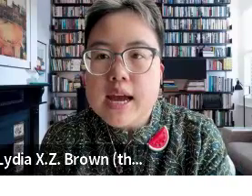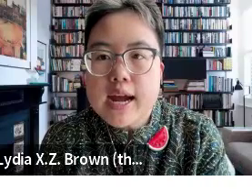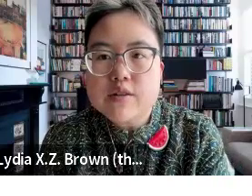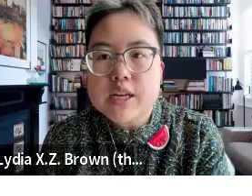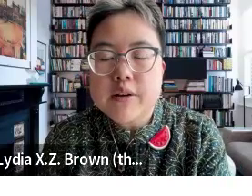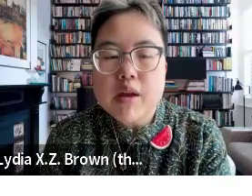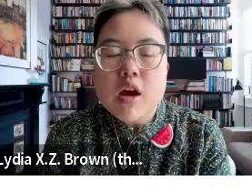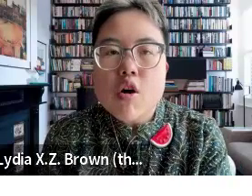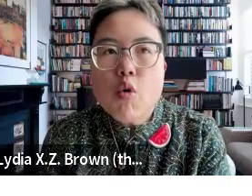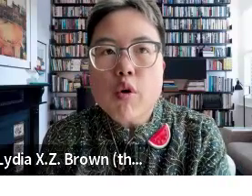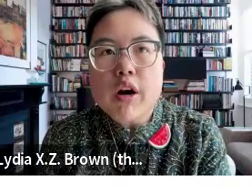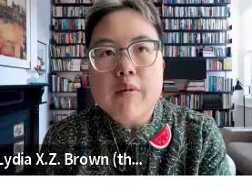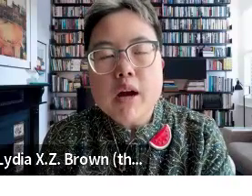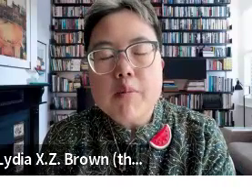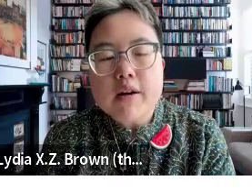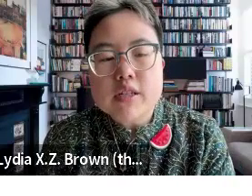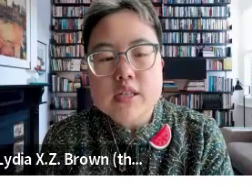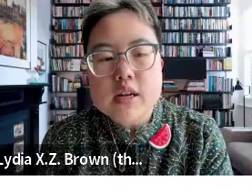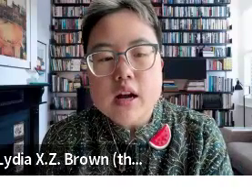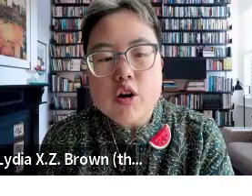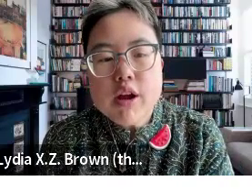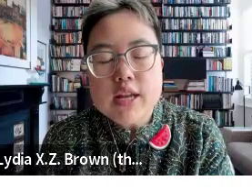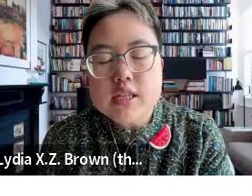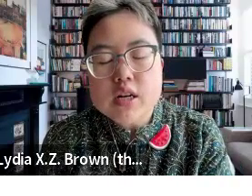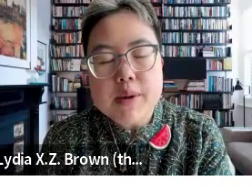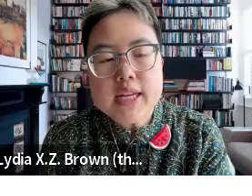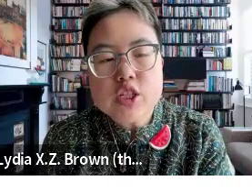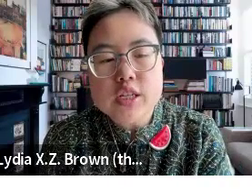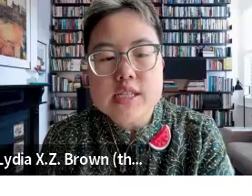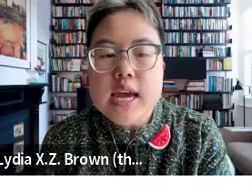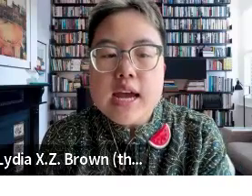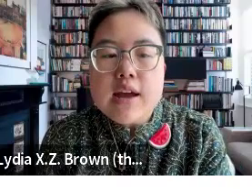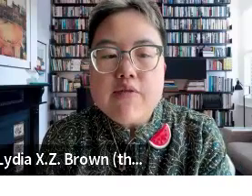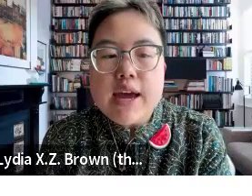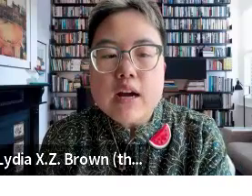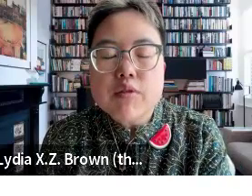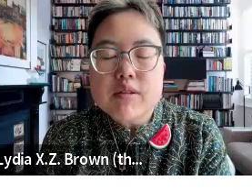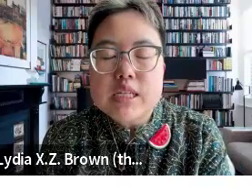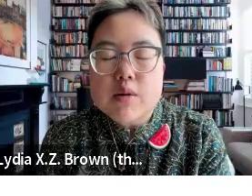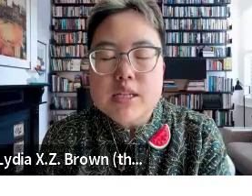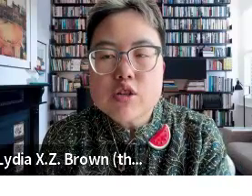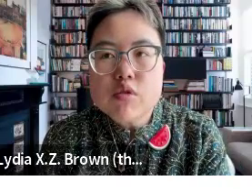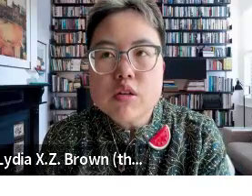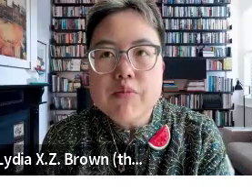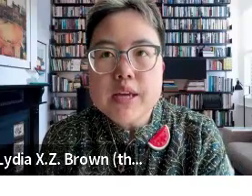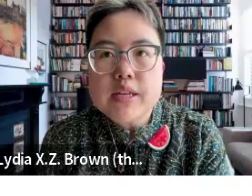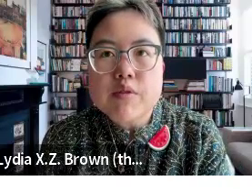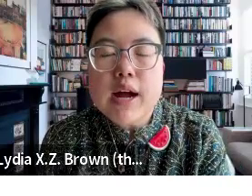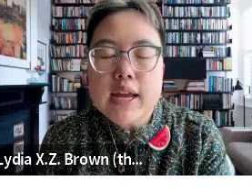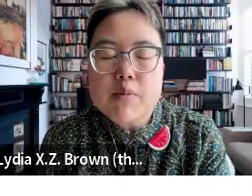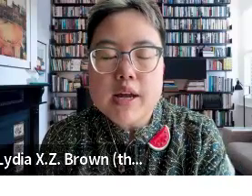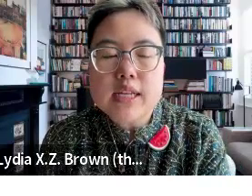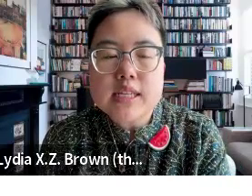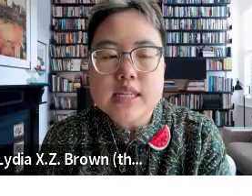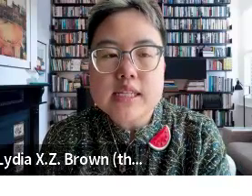candidates, housing, or about credit determinations, and that algorithmically determined tool is